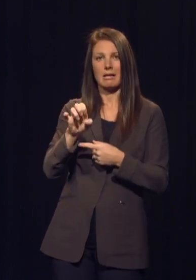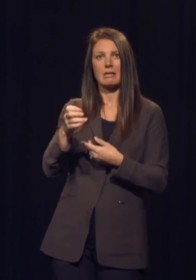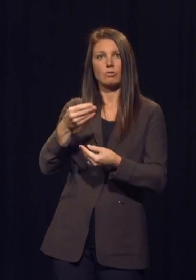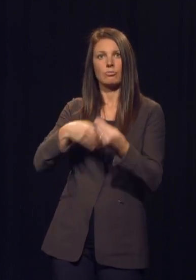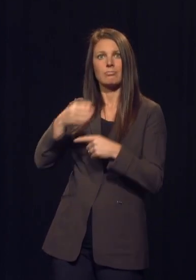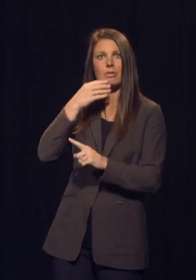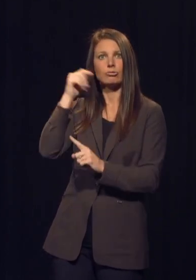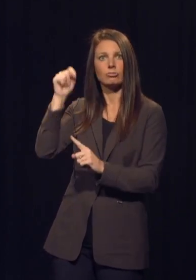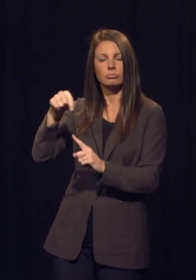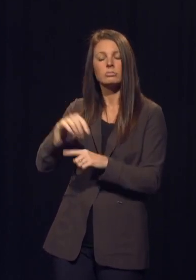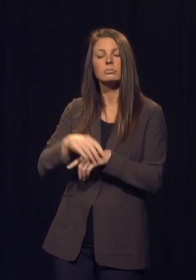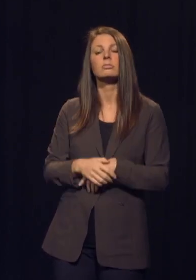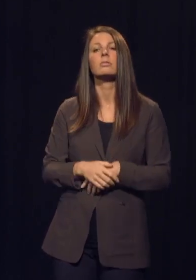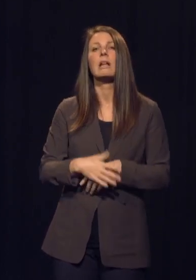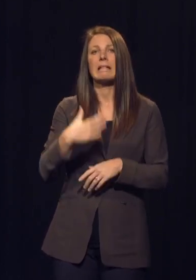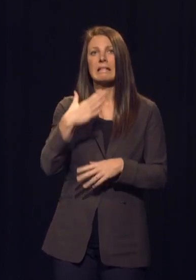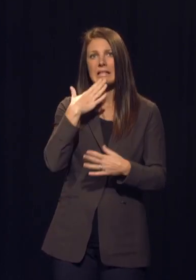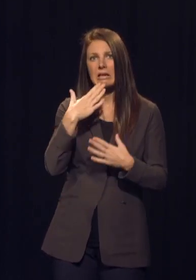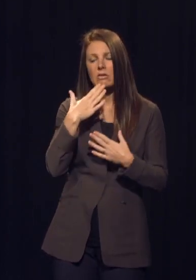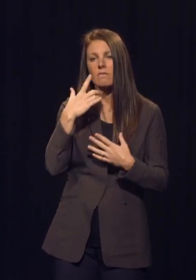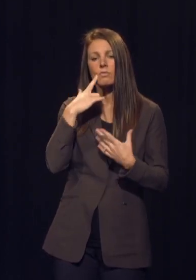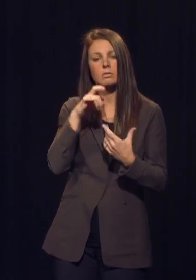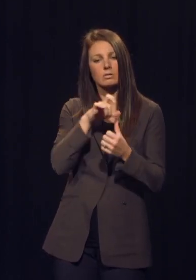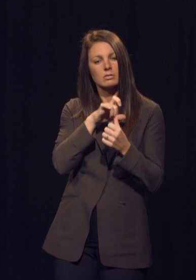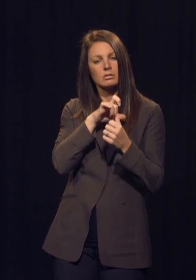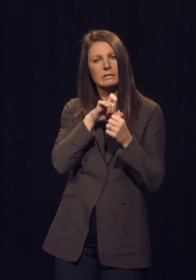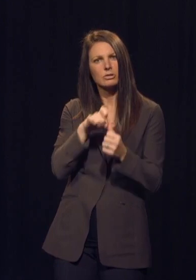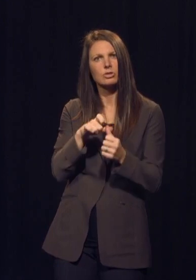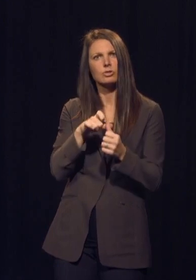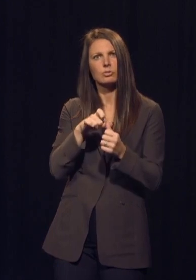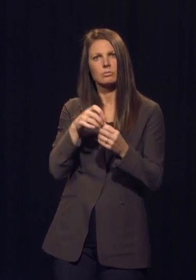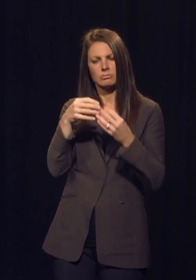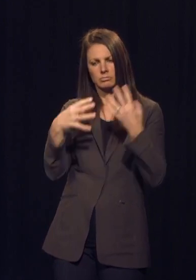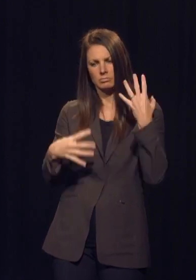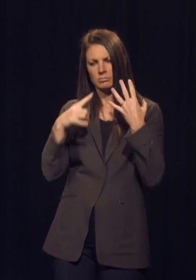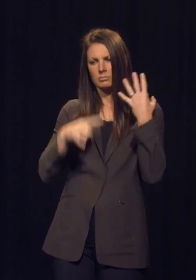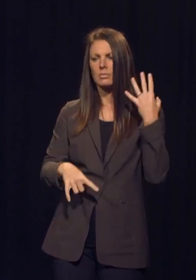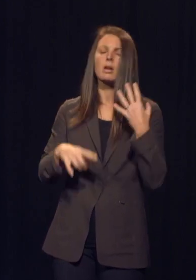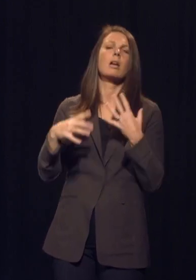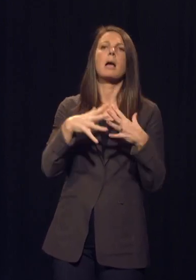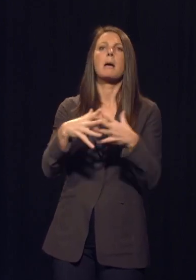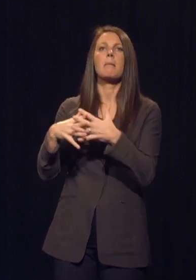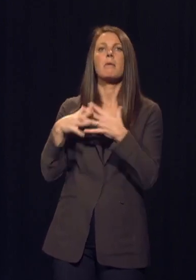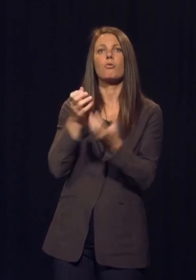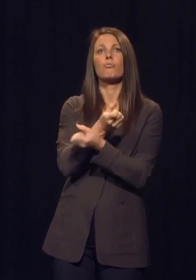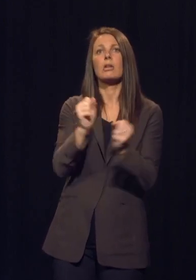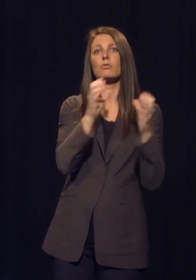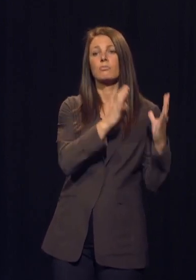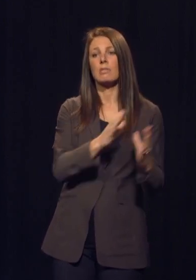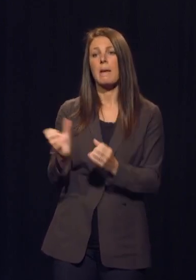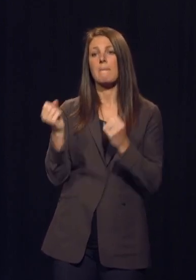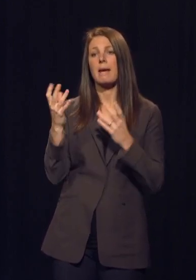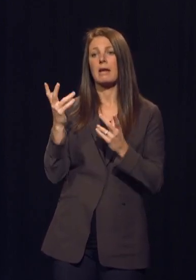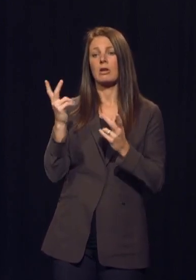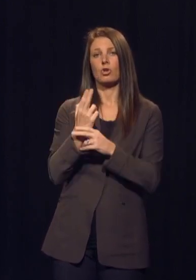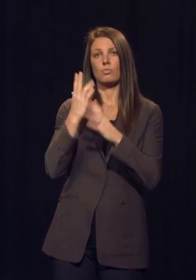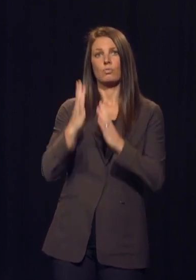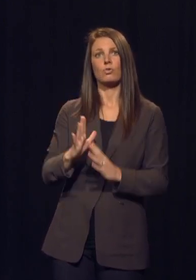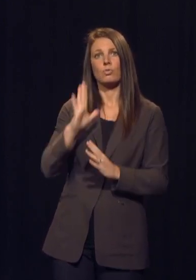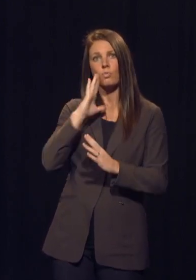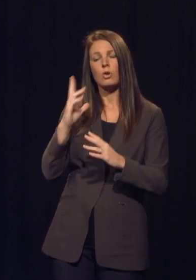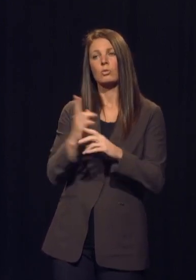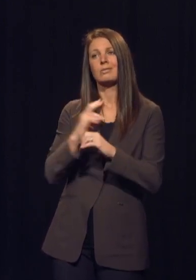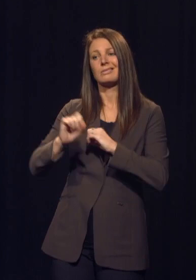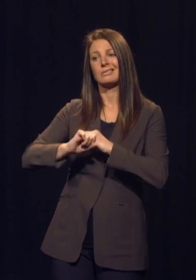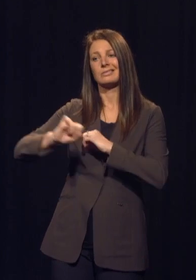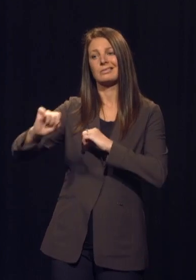exchange. Thanks to the continuation of many amenities of the American Rescue Plan, many consumers will receive extended enrollment